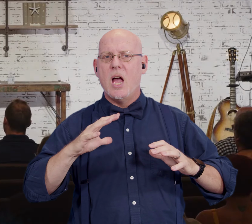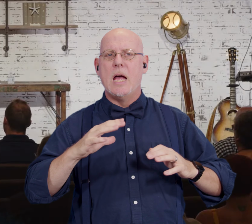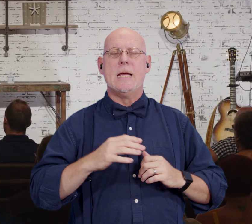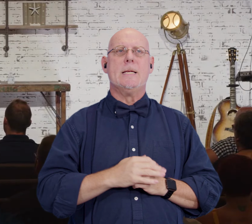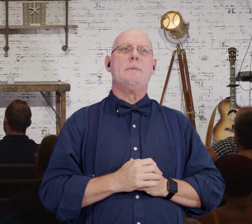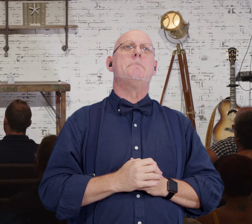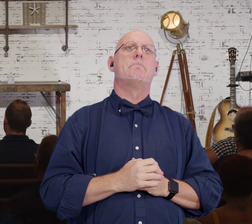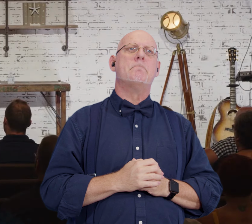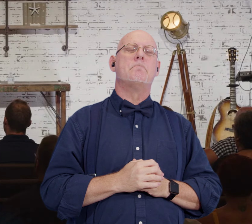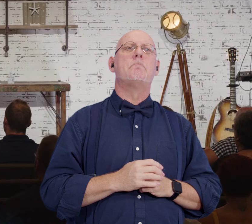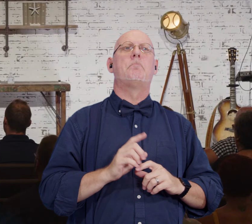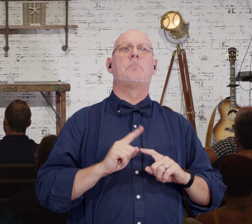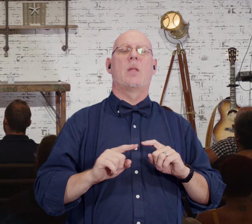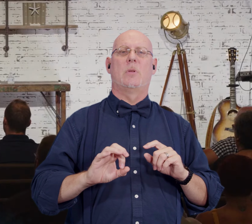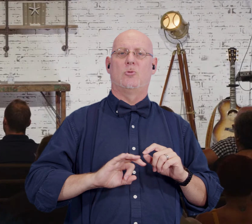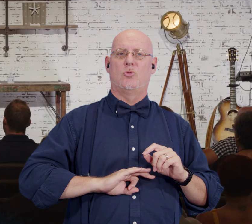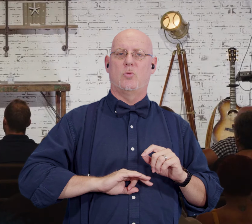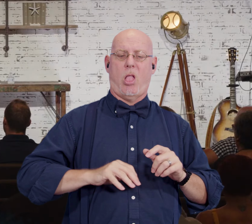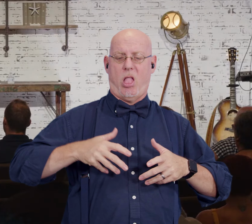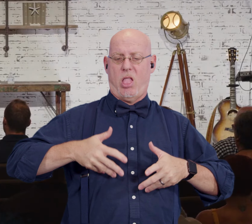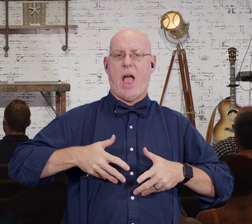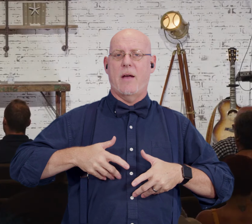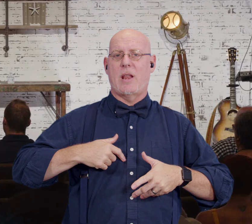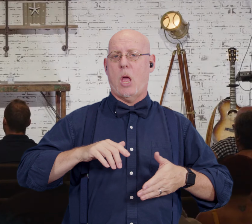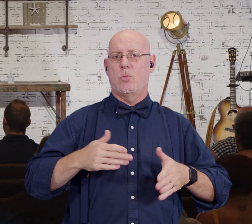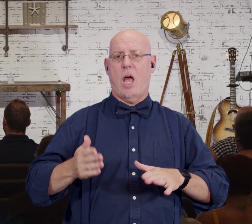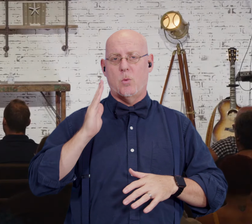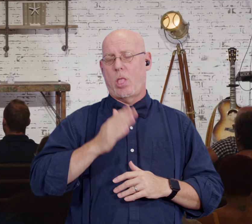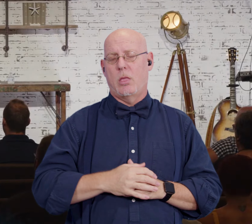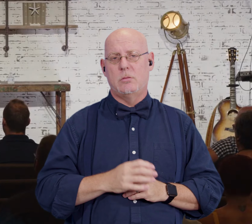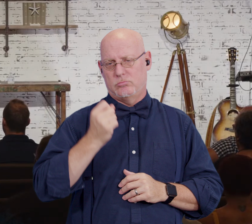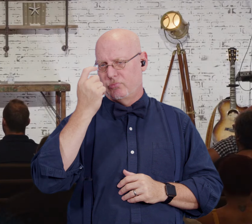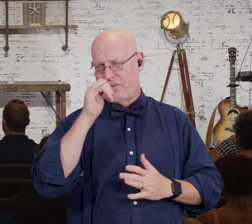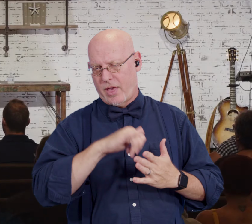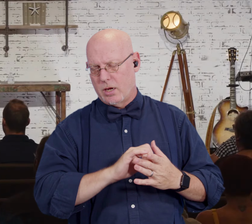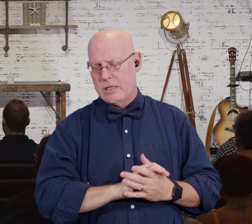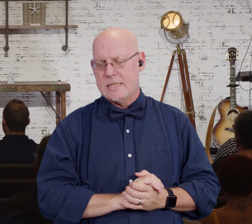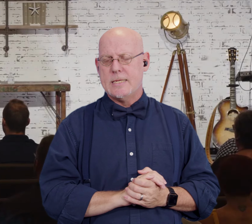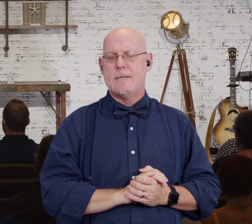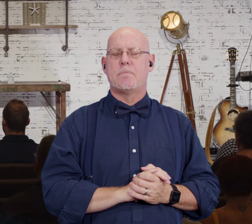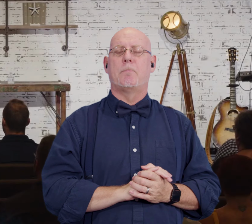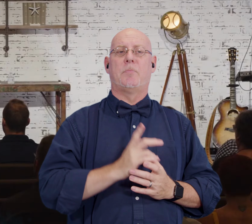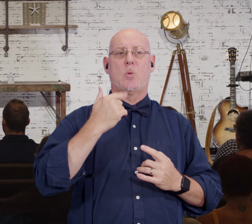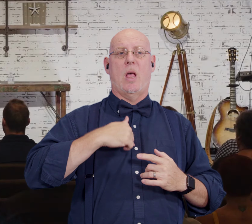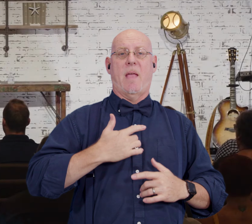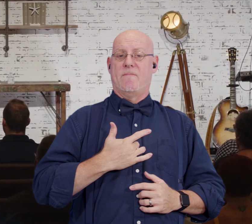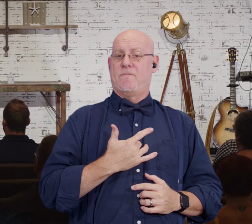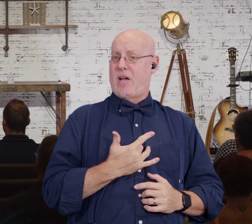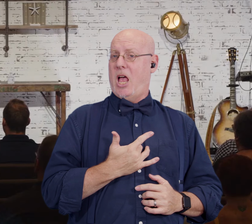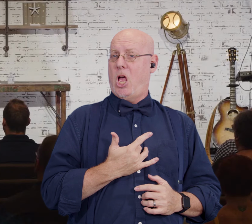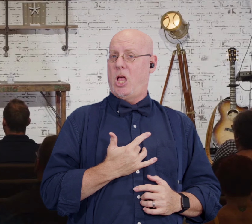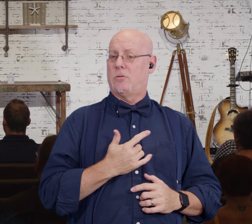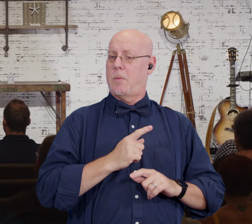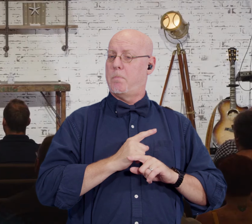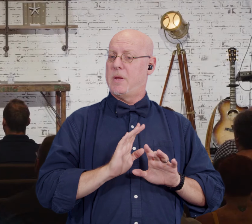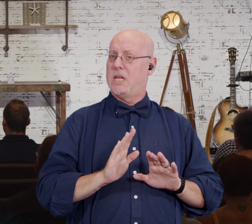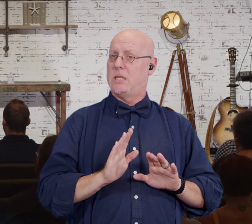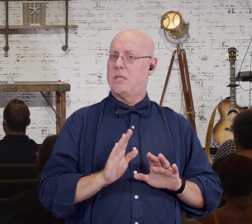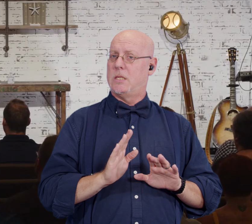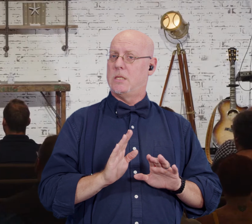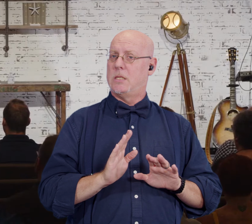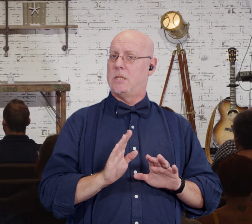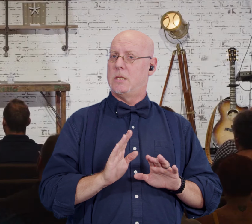well. But if the melanoma had been left untreated, I would have died. We get that. So while I felt at